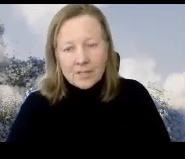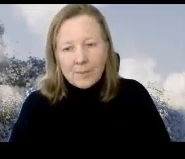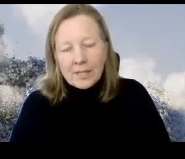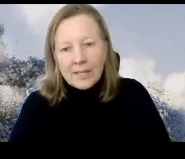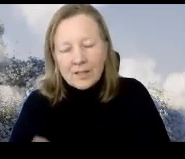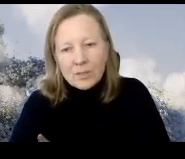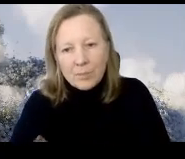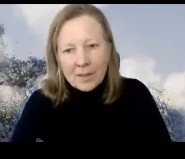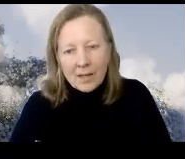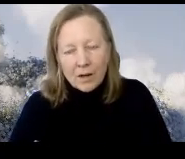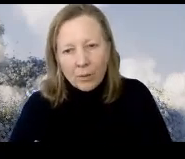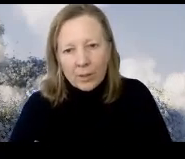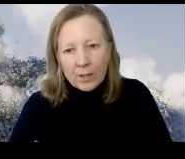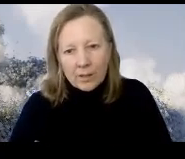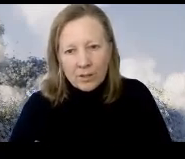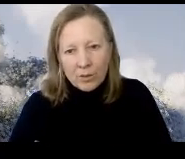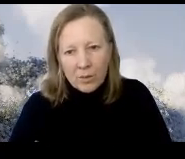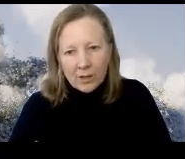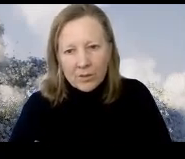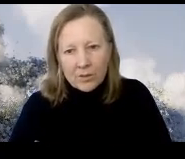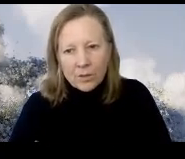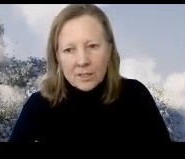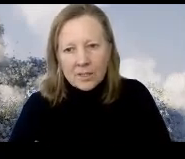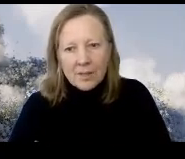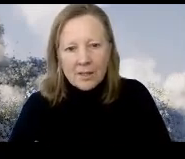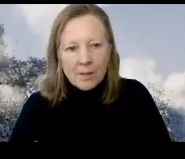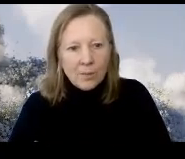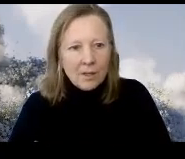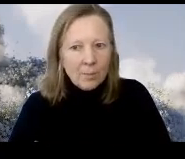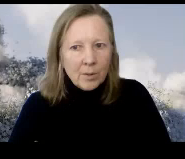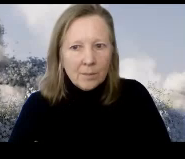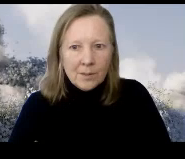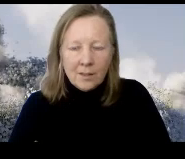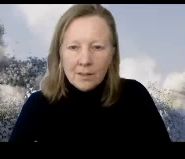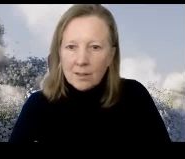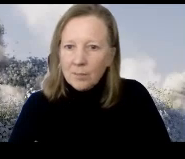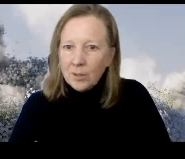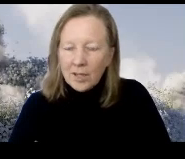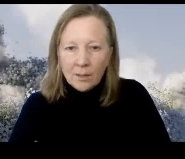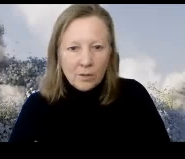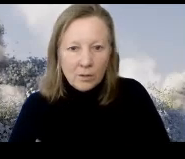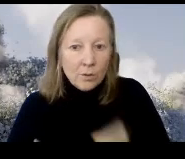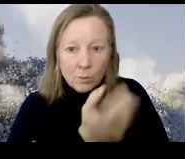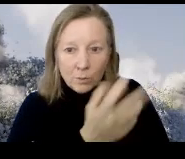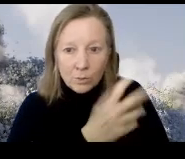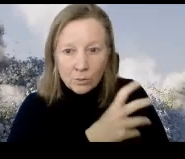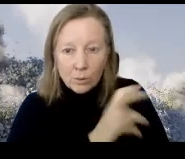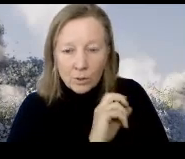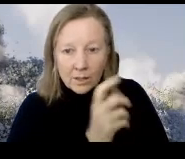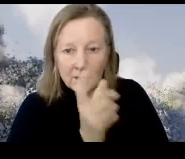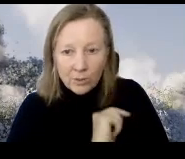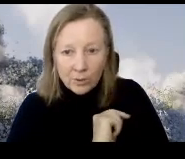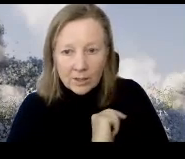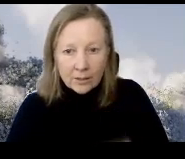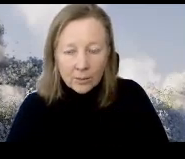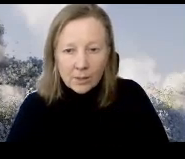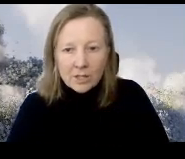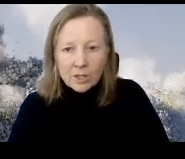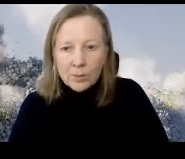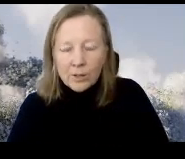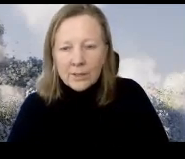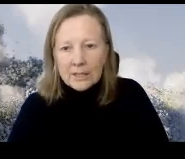don't accept Canadians, but they are working on a new model. So it's something that we could probably communicate with you through Olga. Like if you